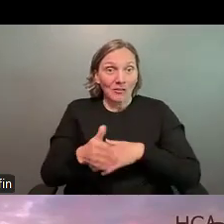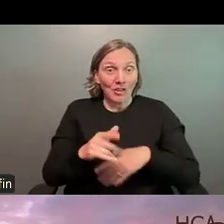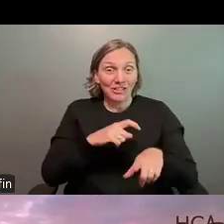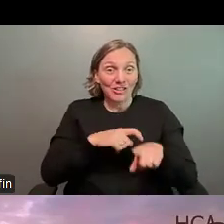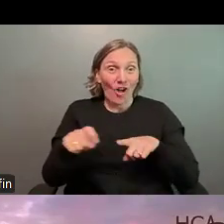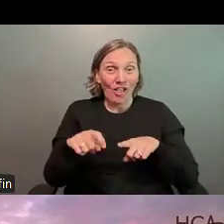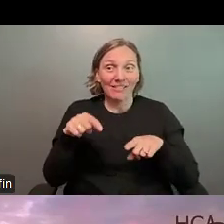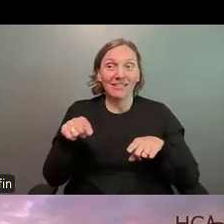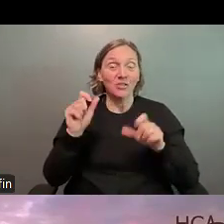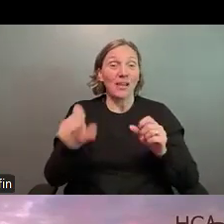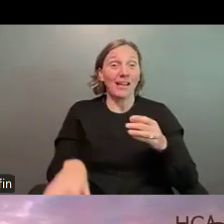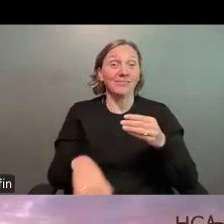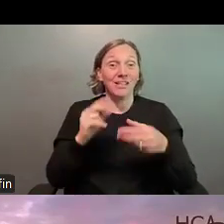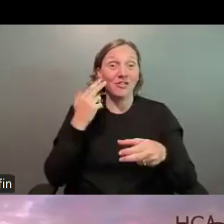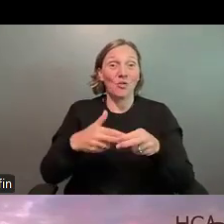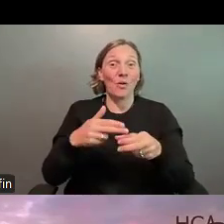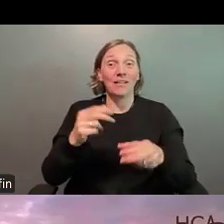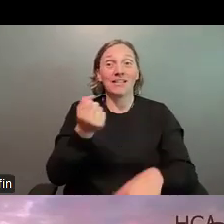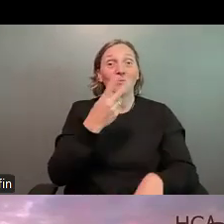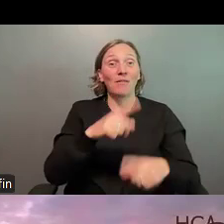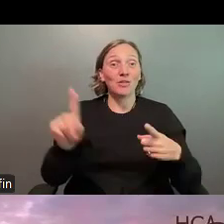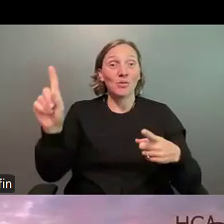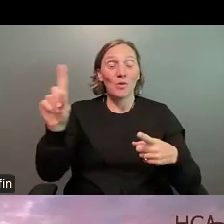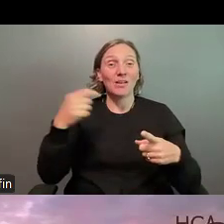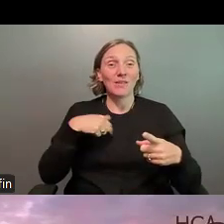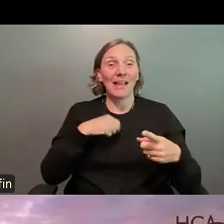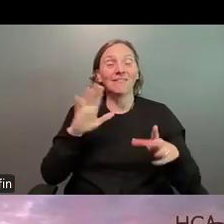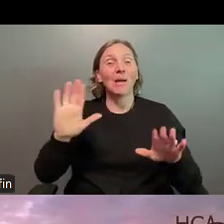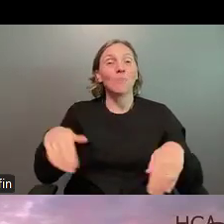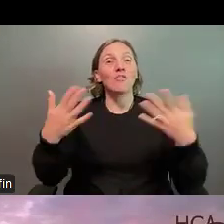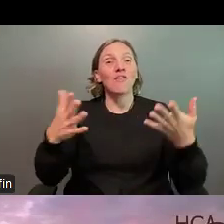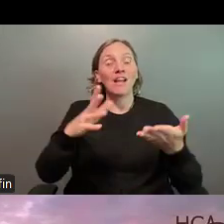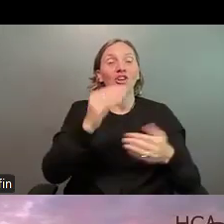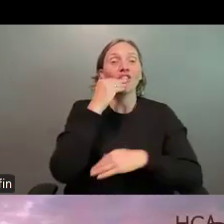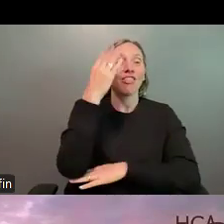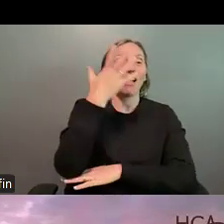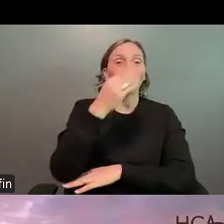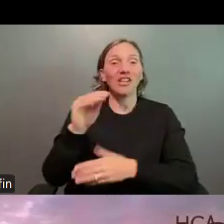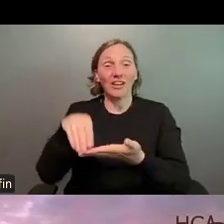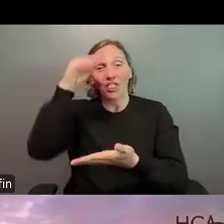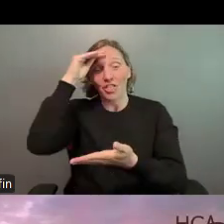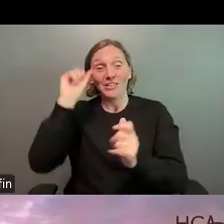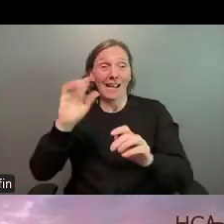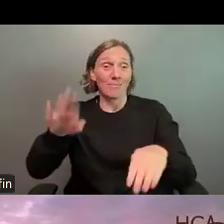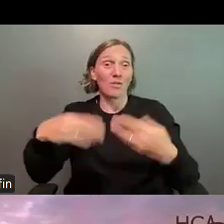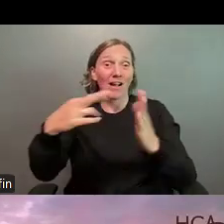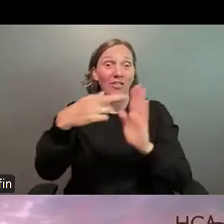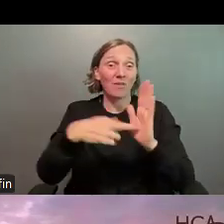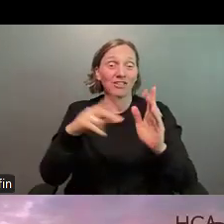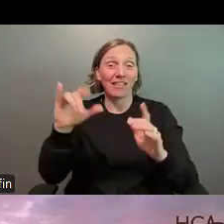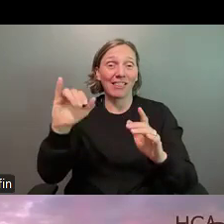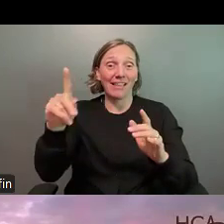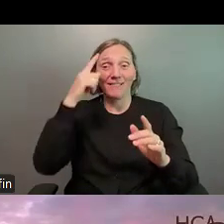us from 12 to 1 for our provider lunch and learn. And I can put that registration link directly in the chat for everyone when I'm